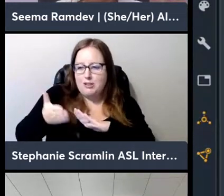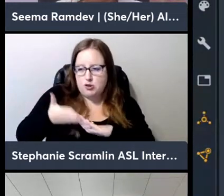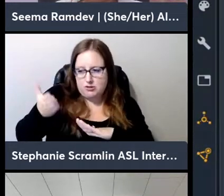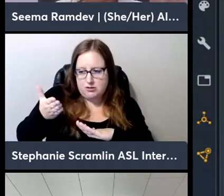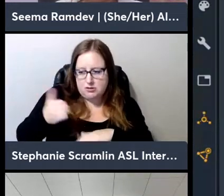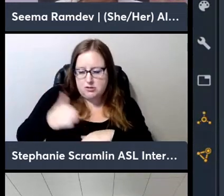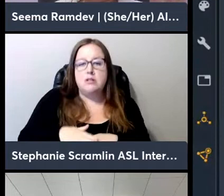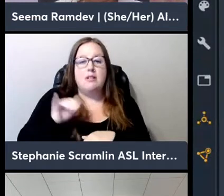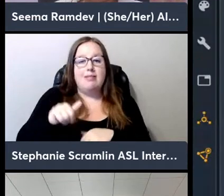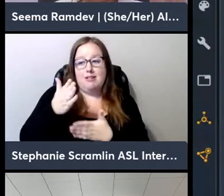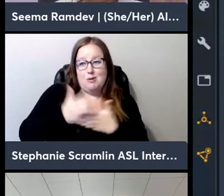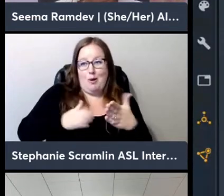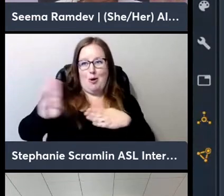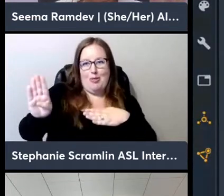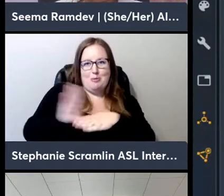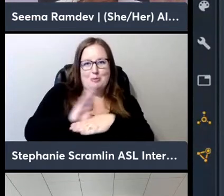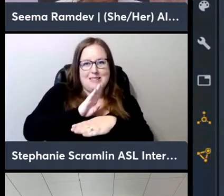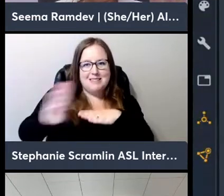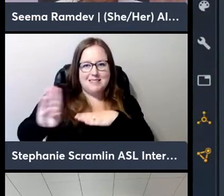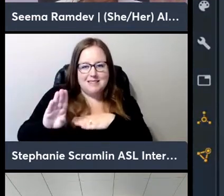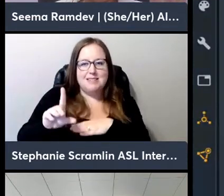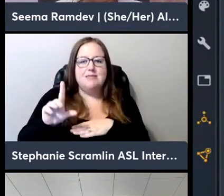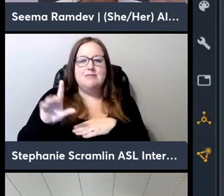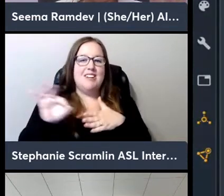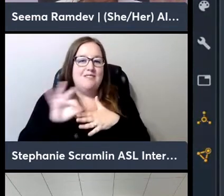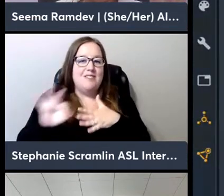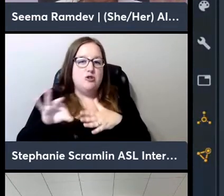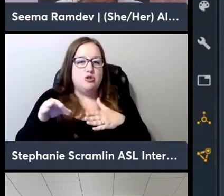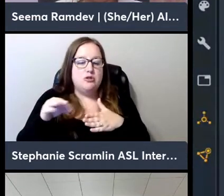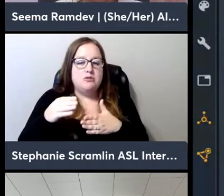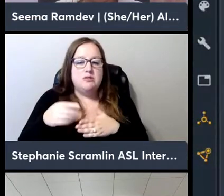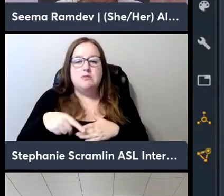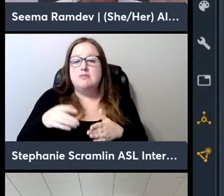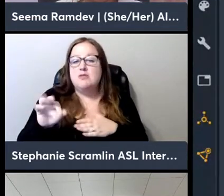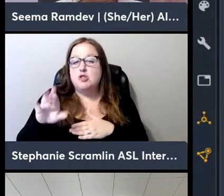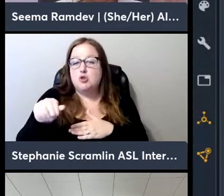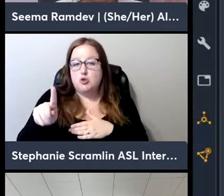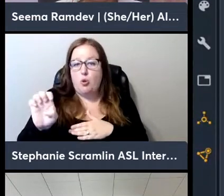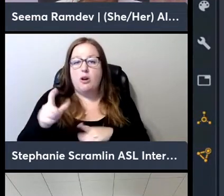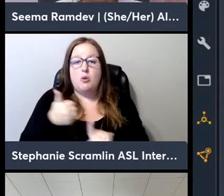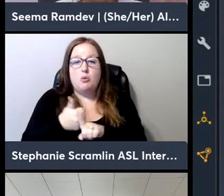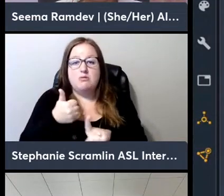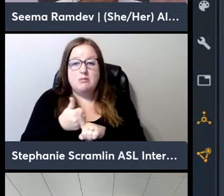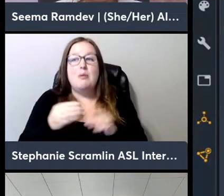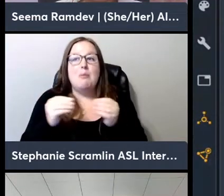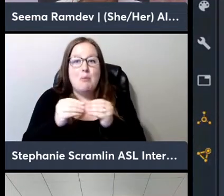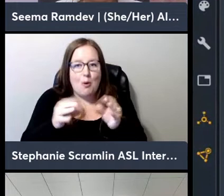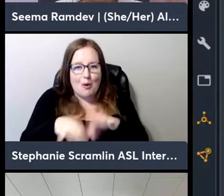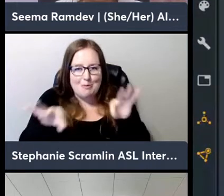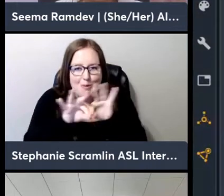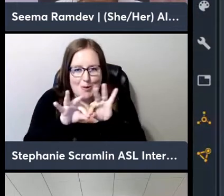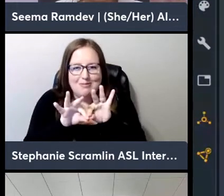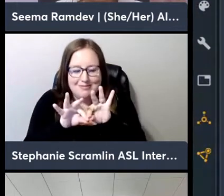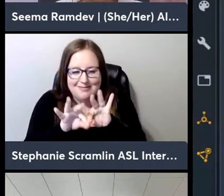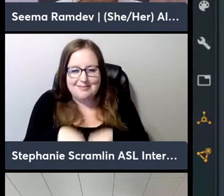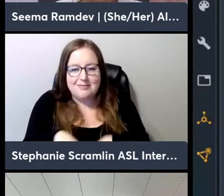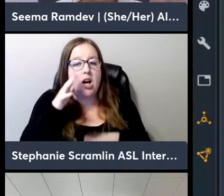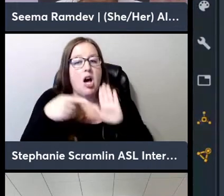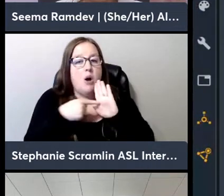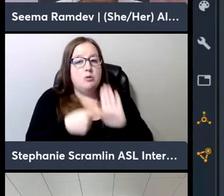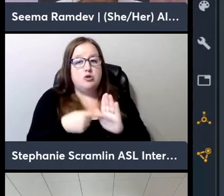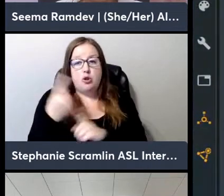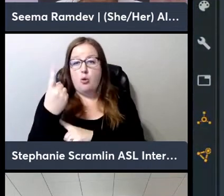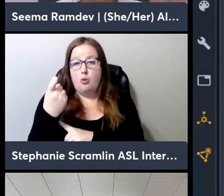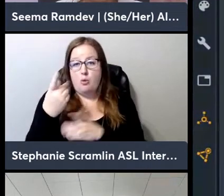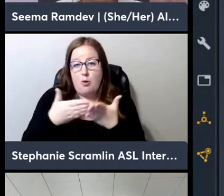their business. Feature stores are becoming more and more important in that area. I wanted to show quickly one last